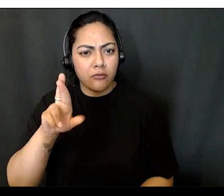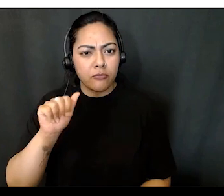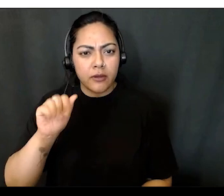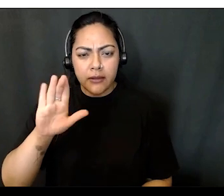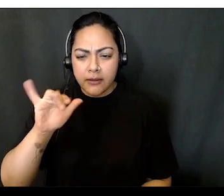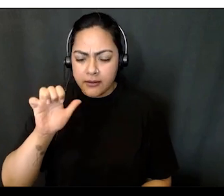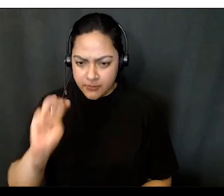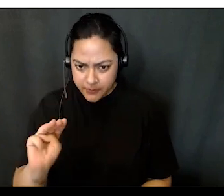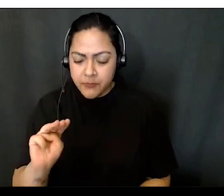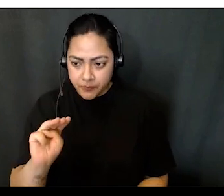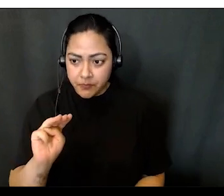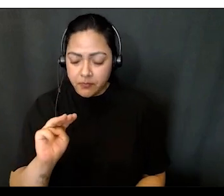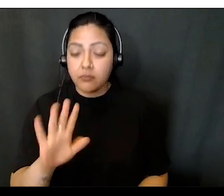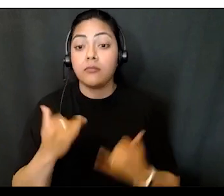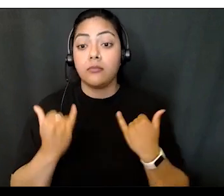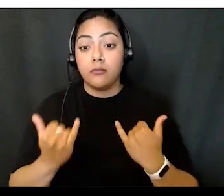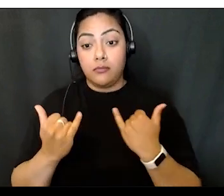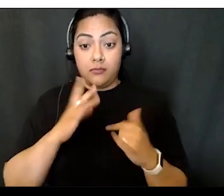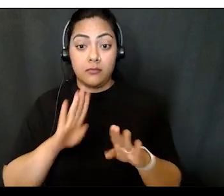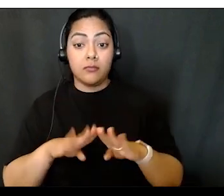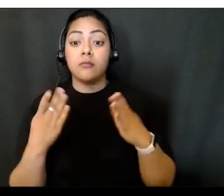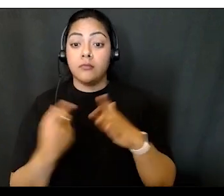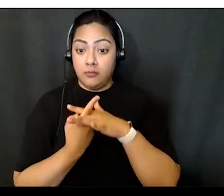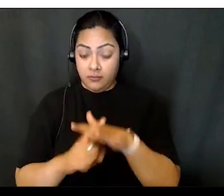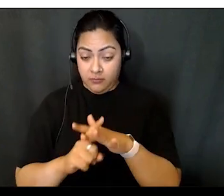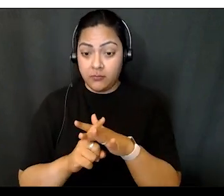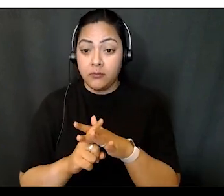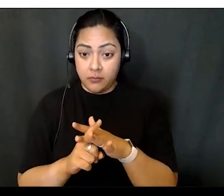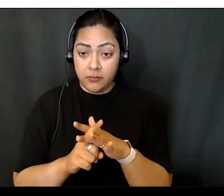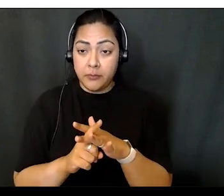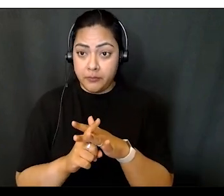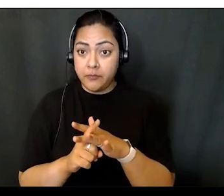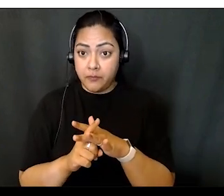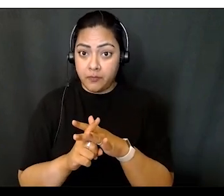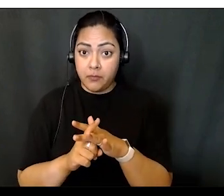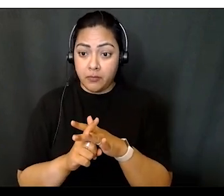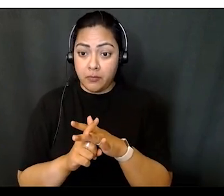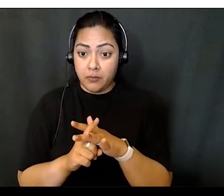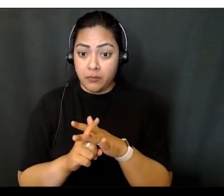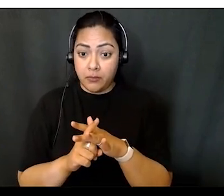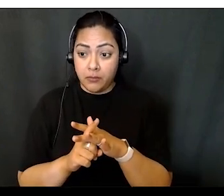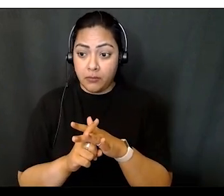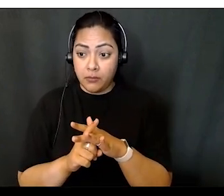As we get started today, I think this is the point.